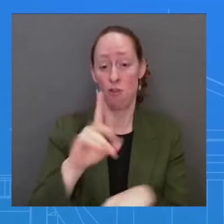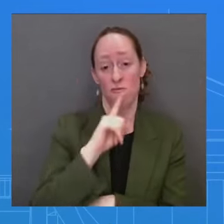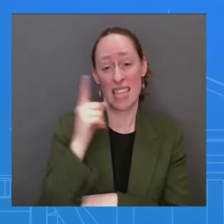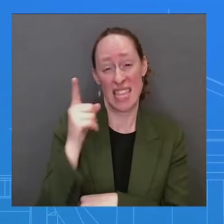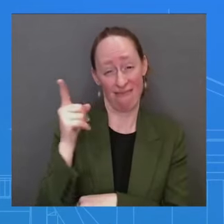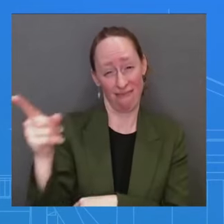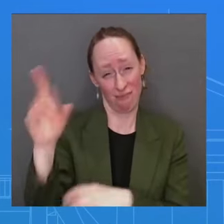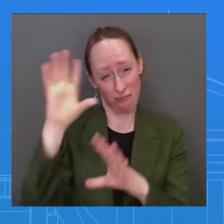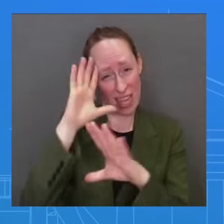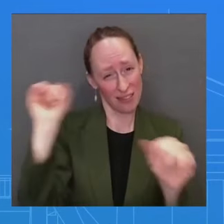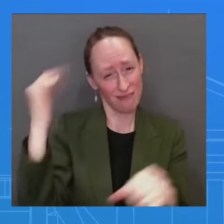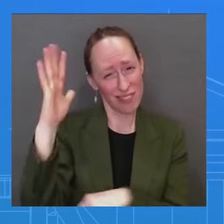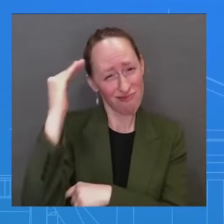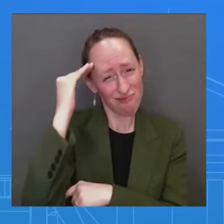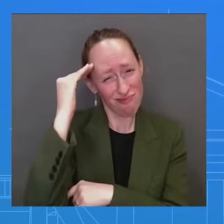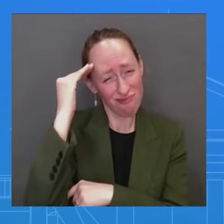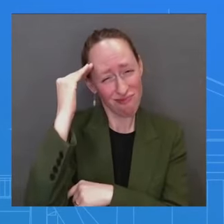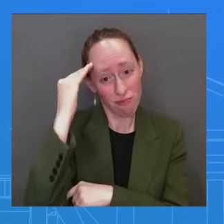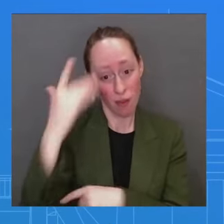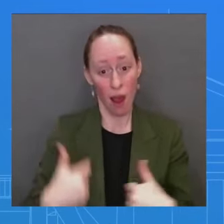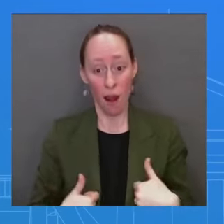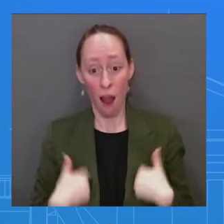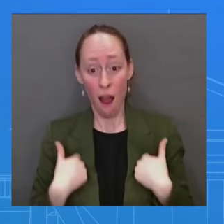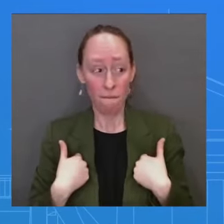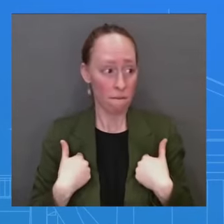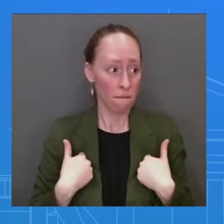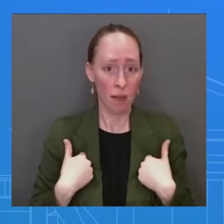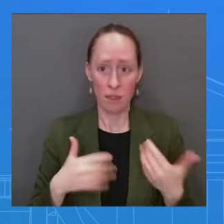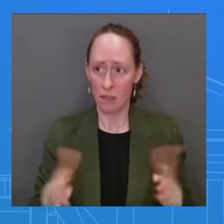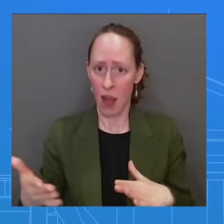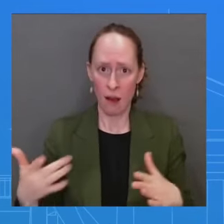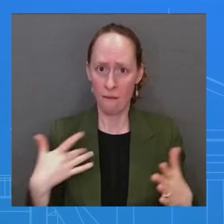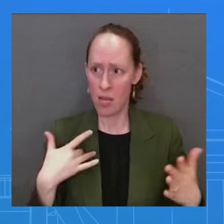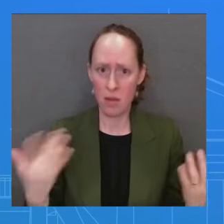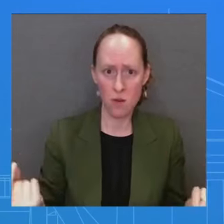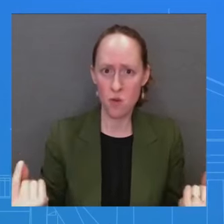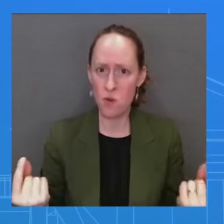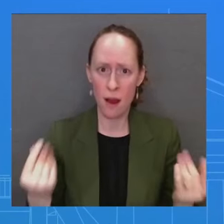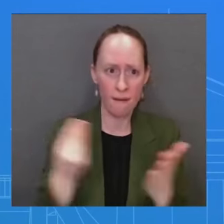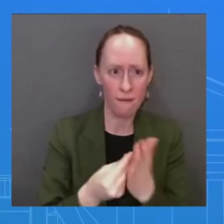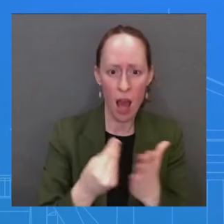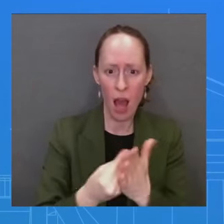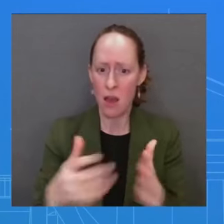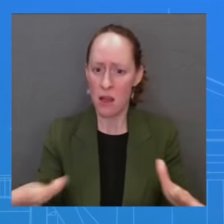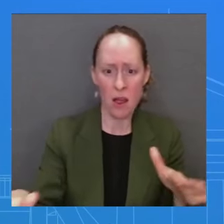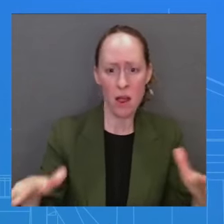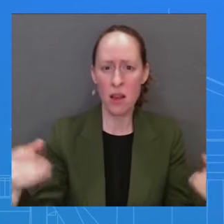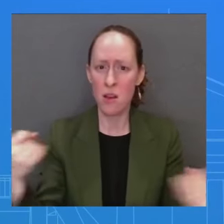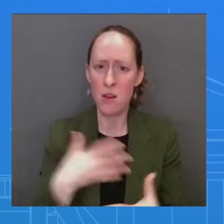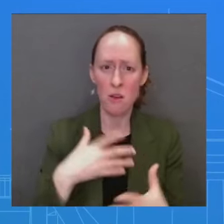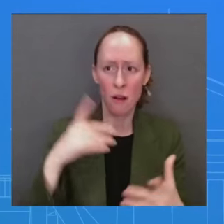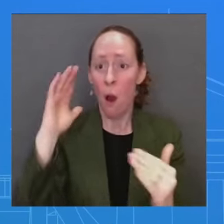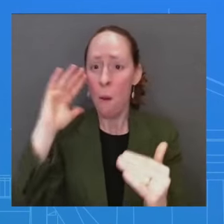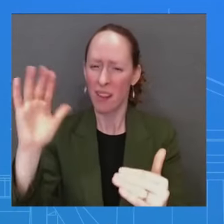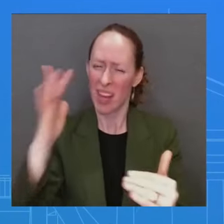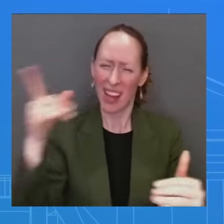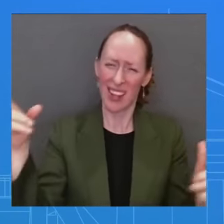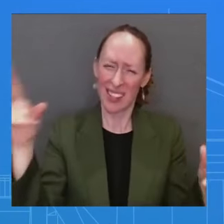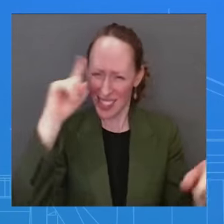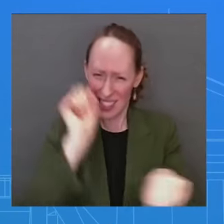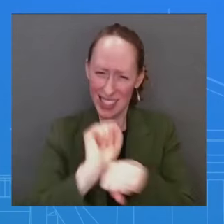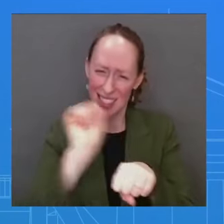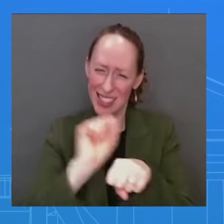death and hope and fear, and it is exactly why he continues to fight to ensure everyone can access the care they deserve.